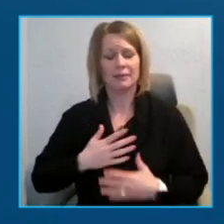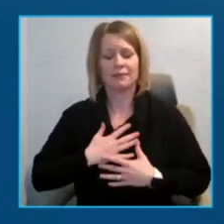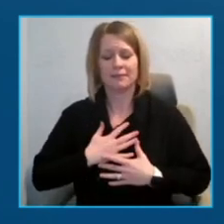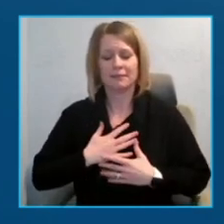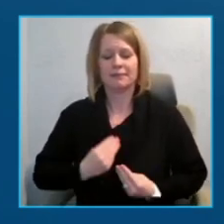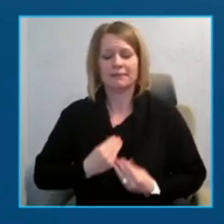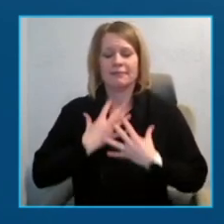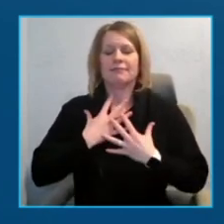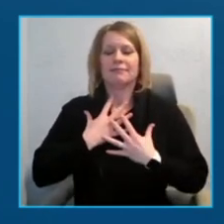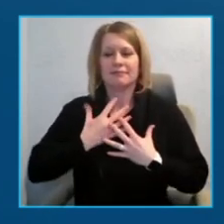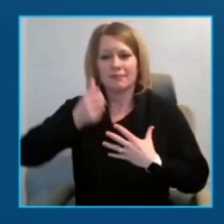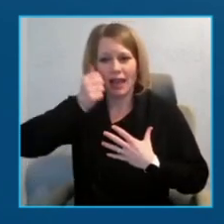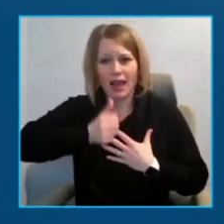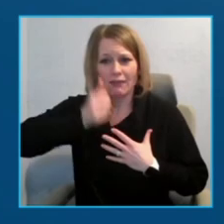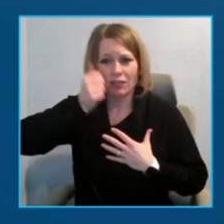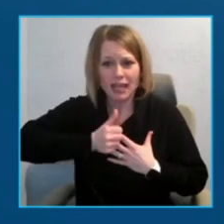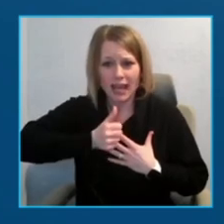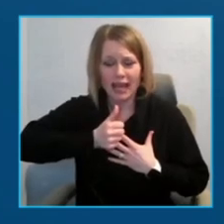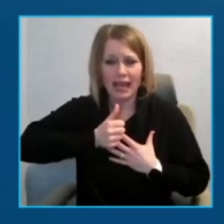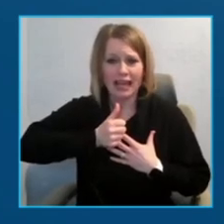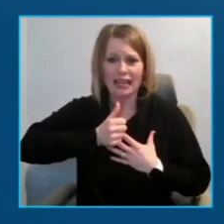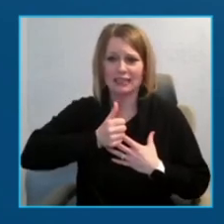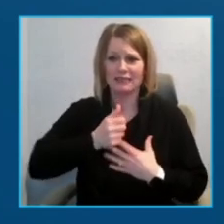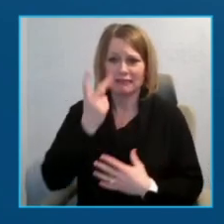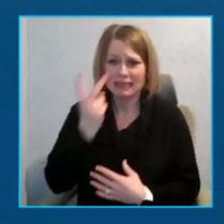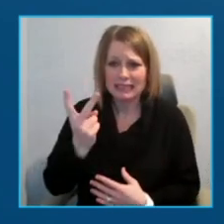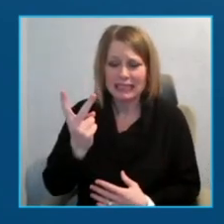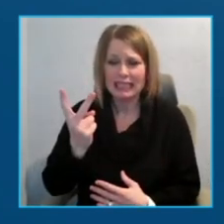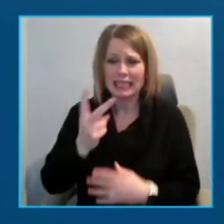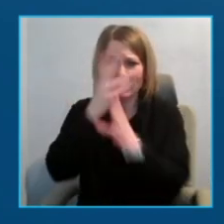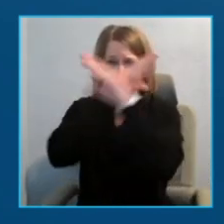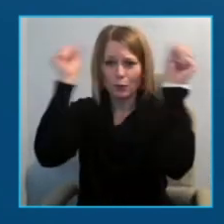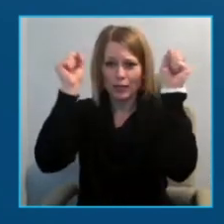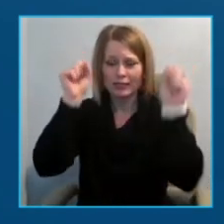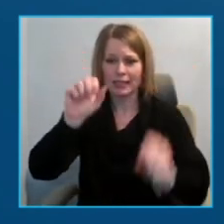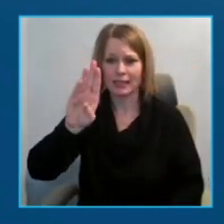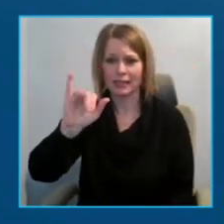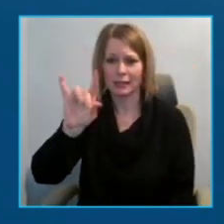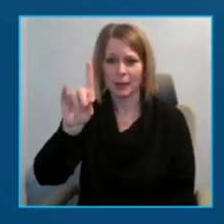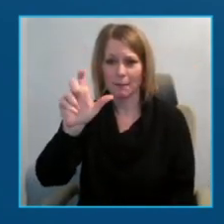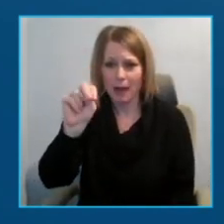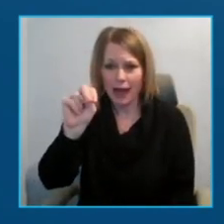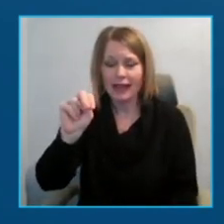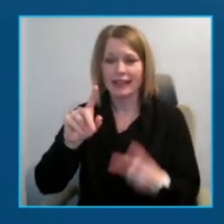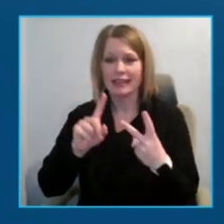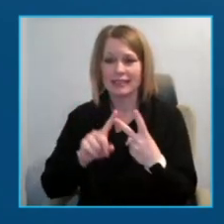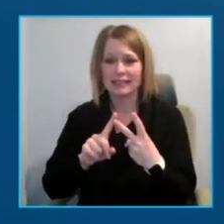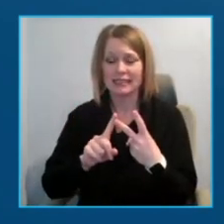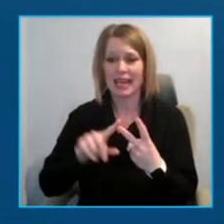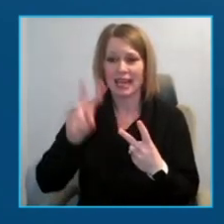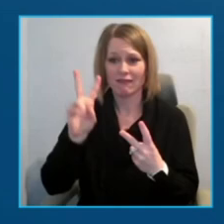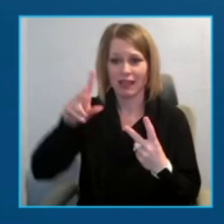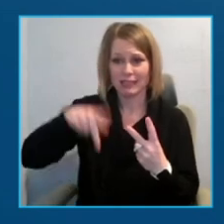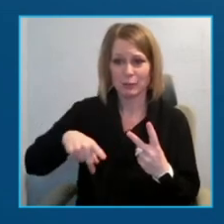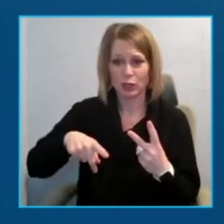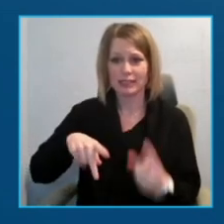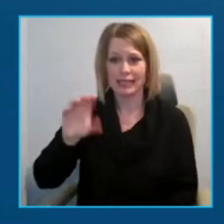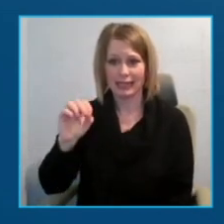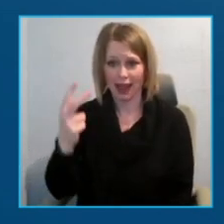day watching President Biden and Vice President Harris get right to work and lead our nation